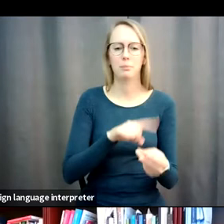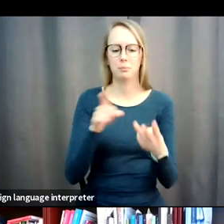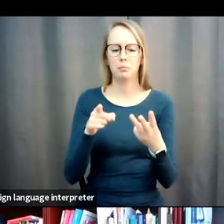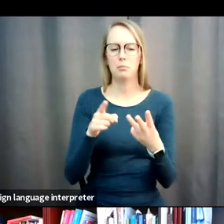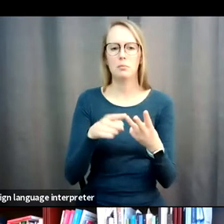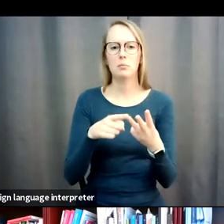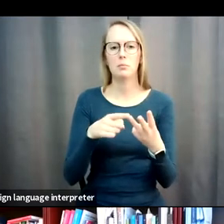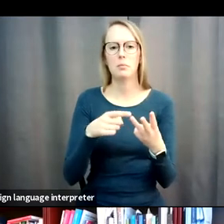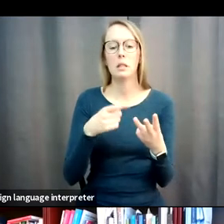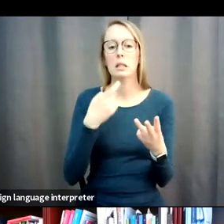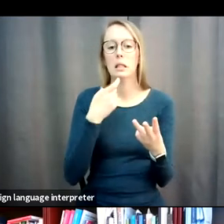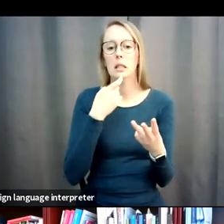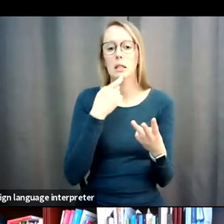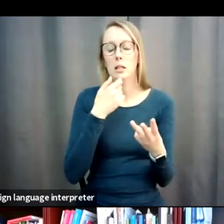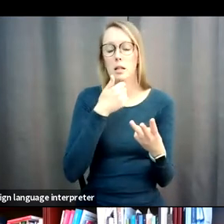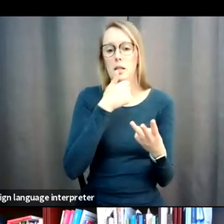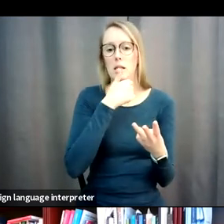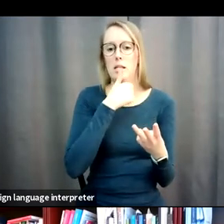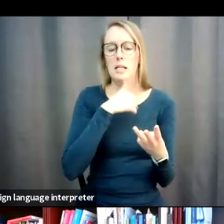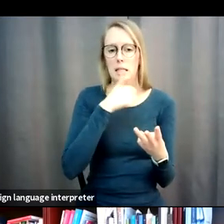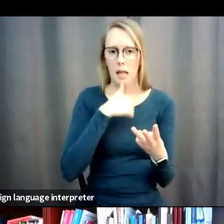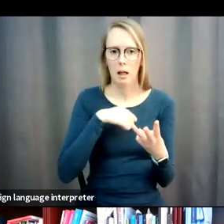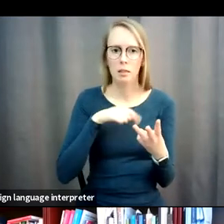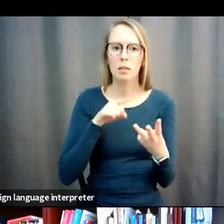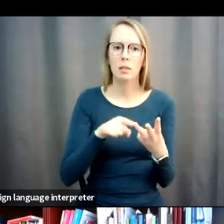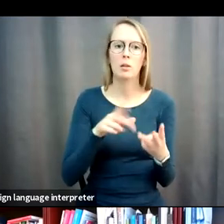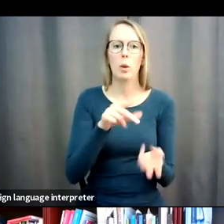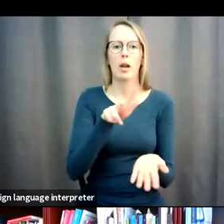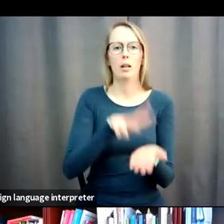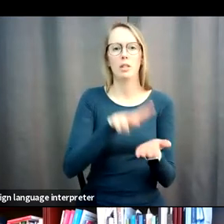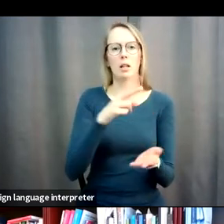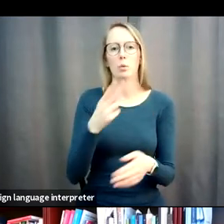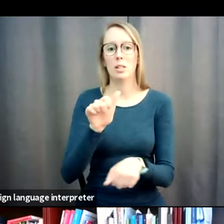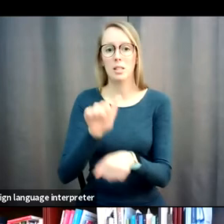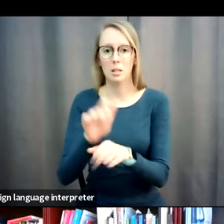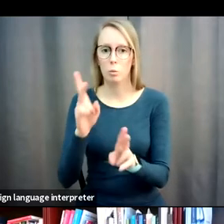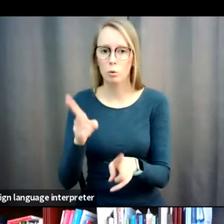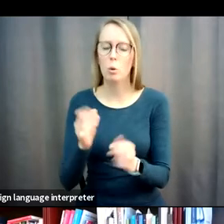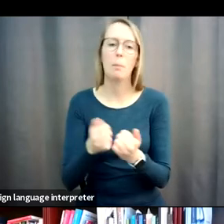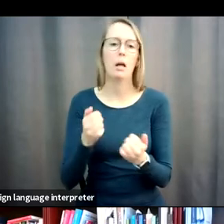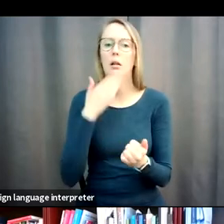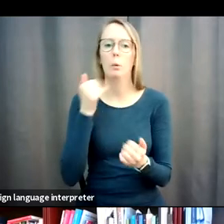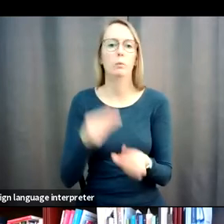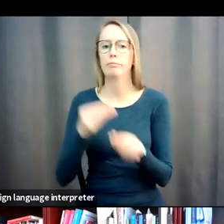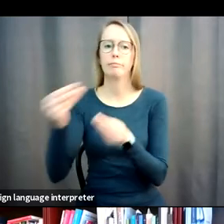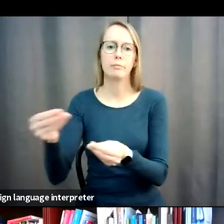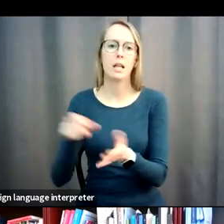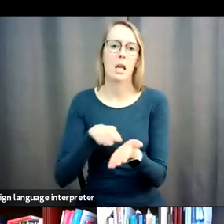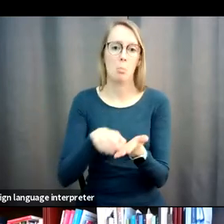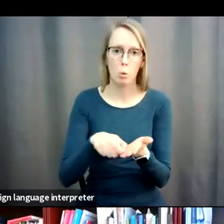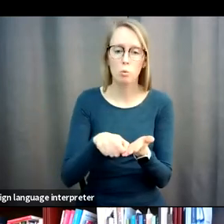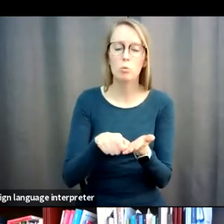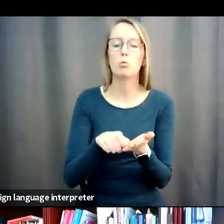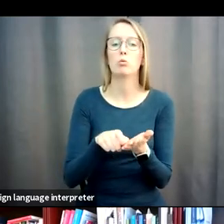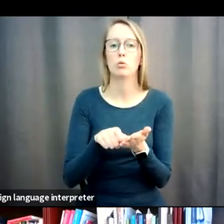To Iceland, the CRPD was ratified in 2016 also, but there's been no report submitted yet, not on